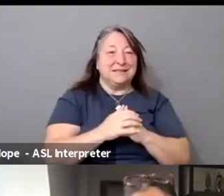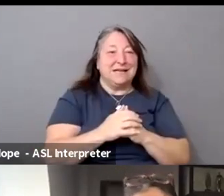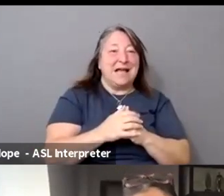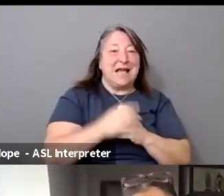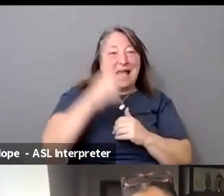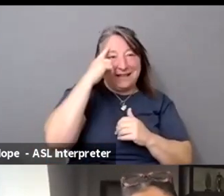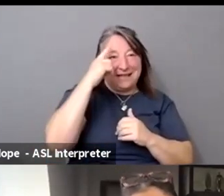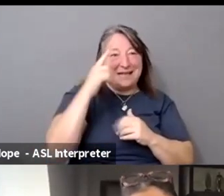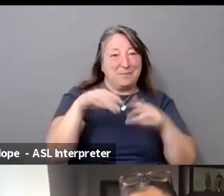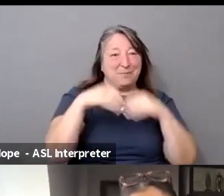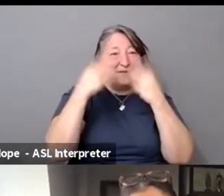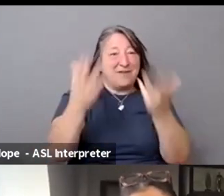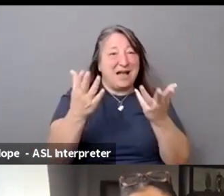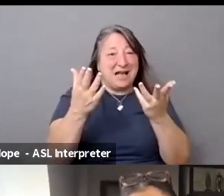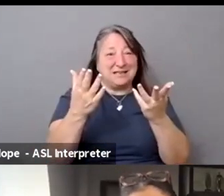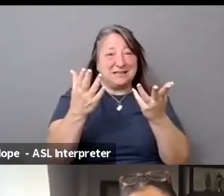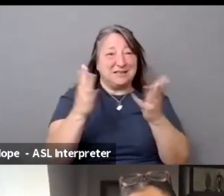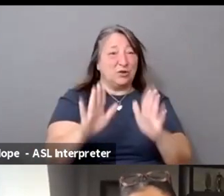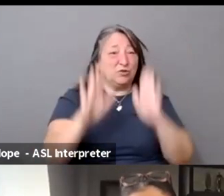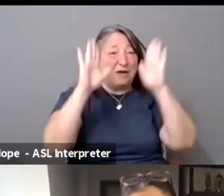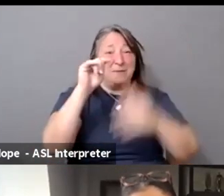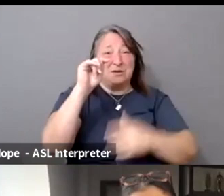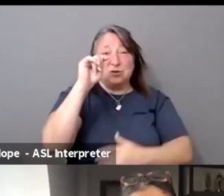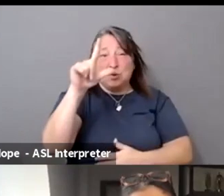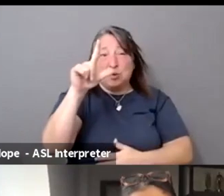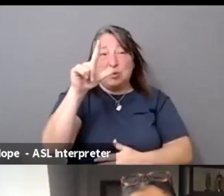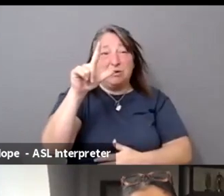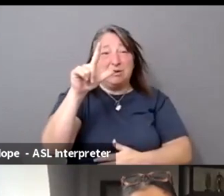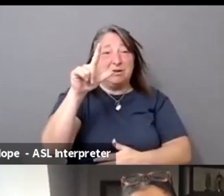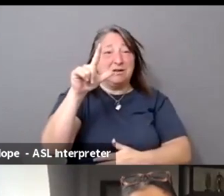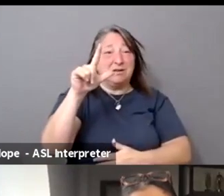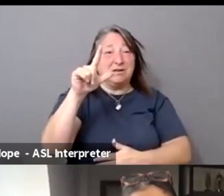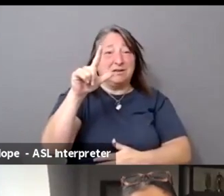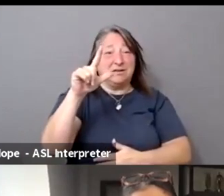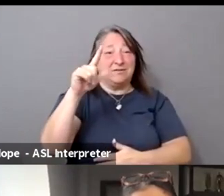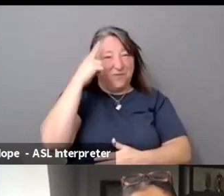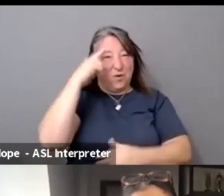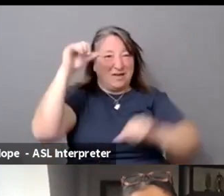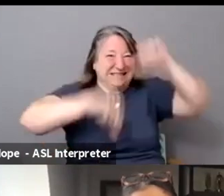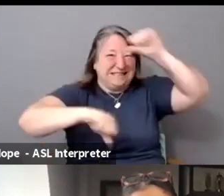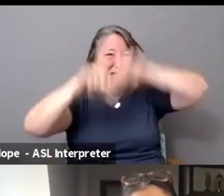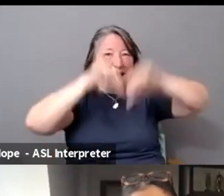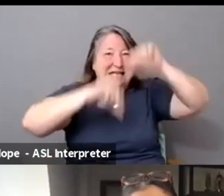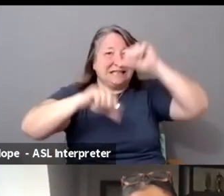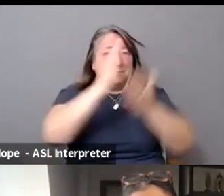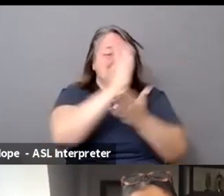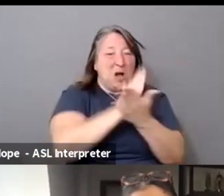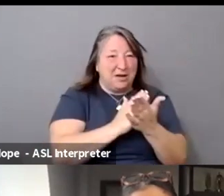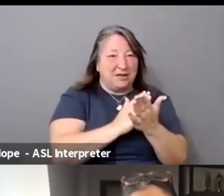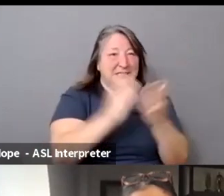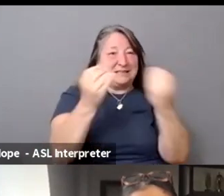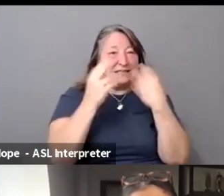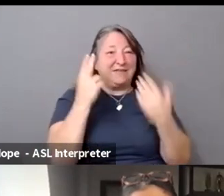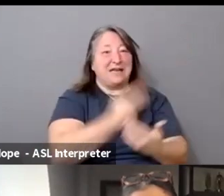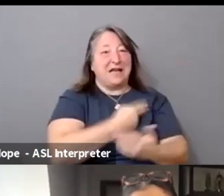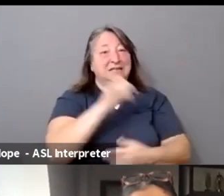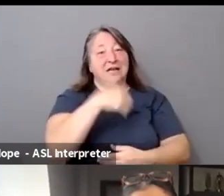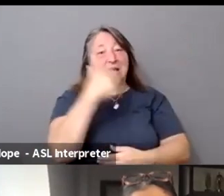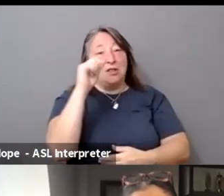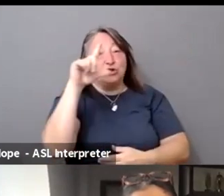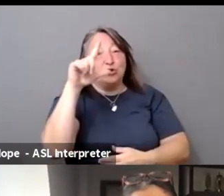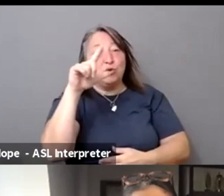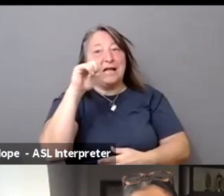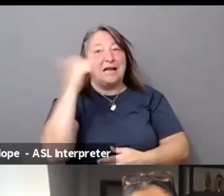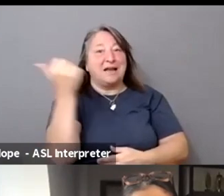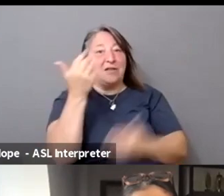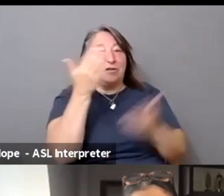an incredible tool in the science side of it. You know, it's giving us another tool and another weapon to be